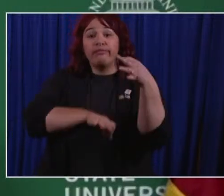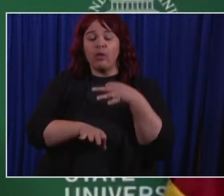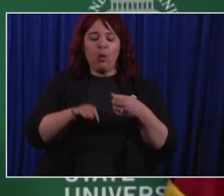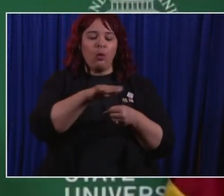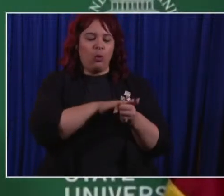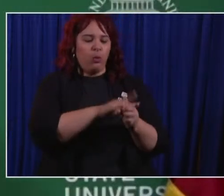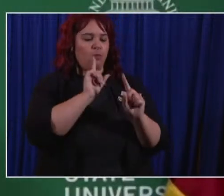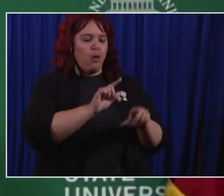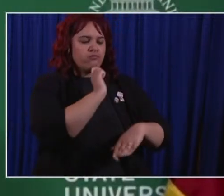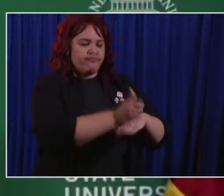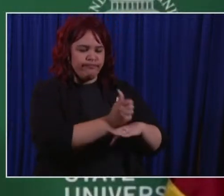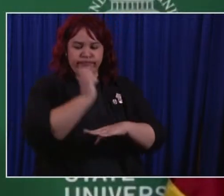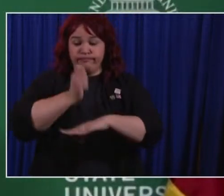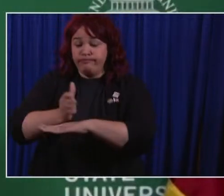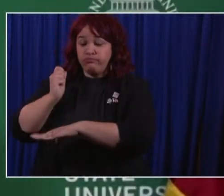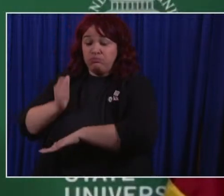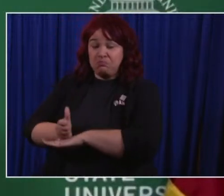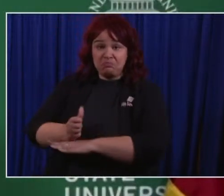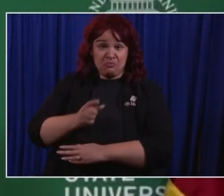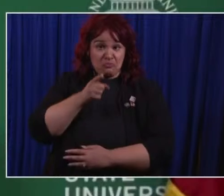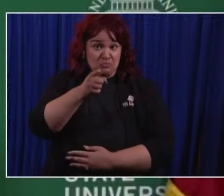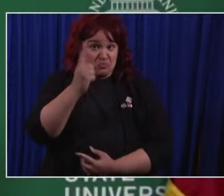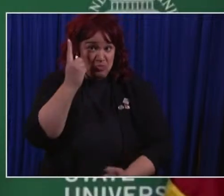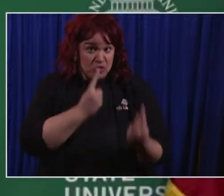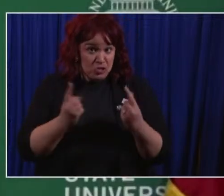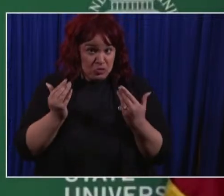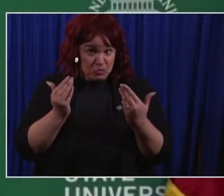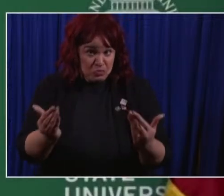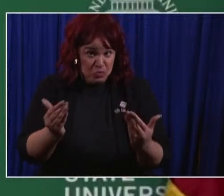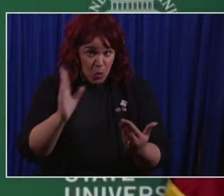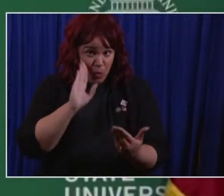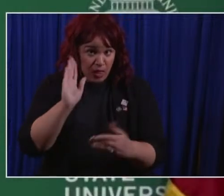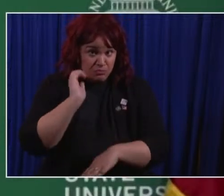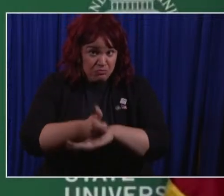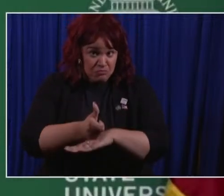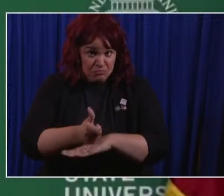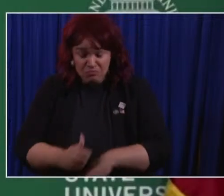Well, Andy, we don't have too many restrictions left, and I think that what's left is